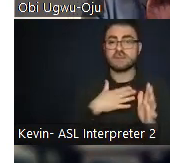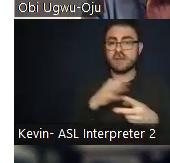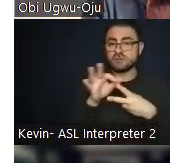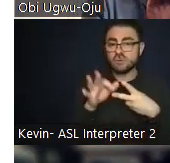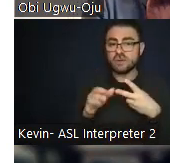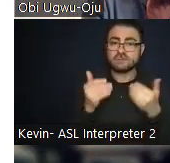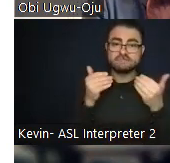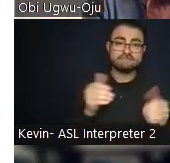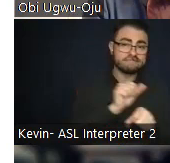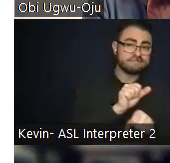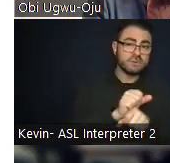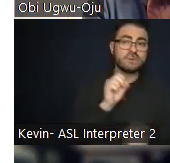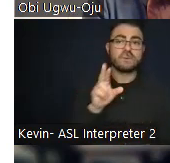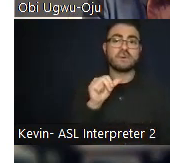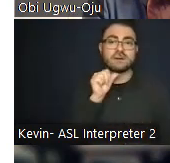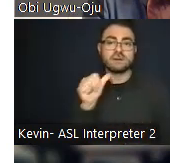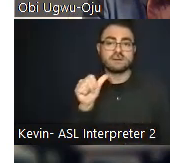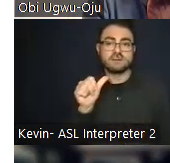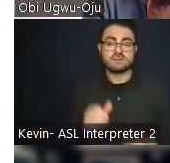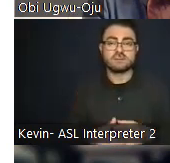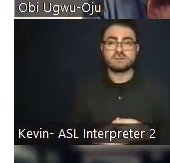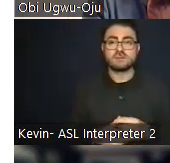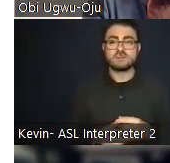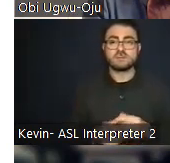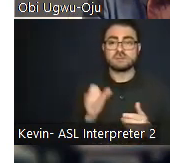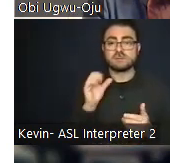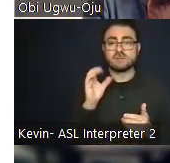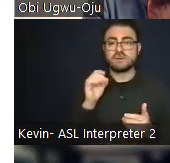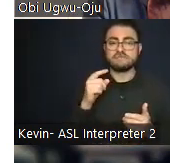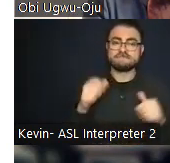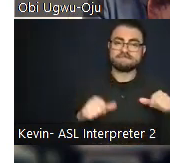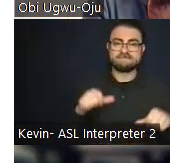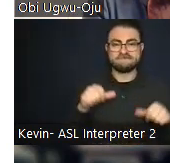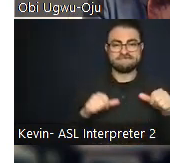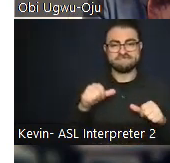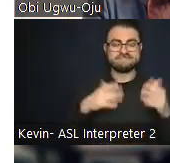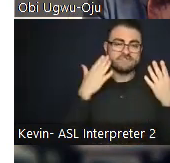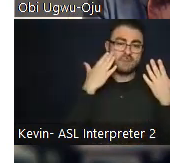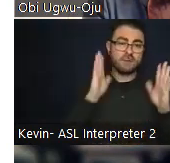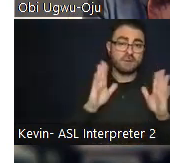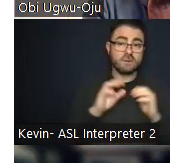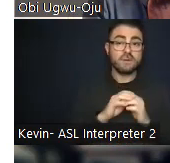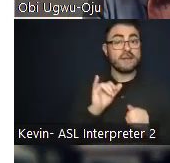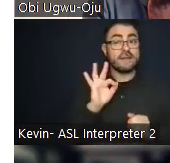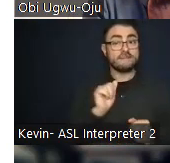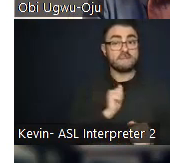not. So I don't know, this, you know, if I was a board